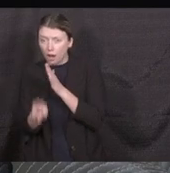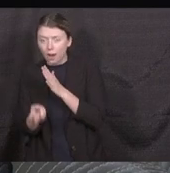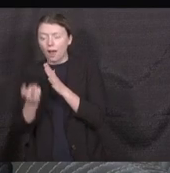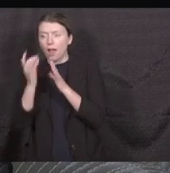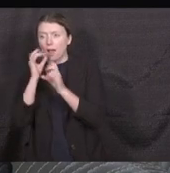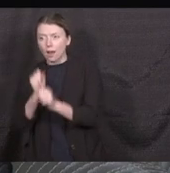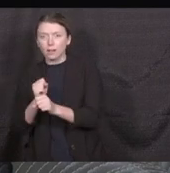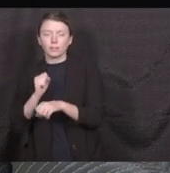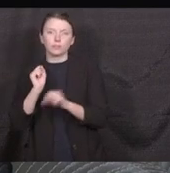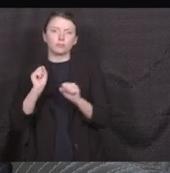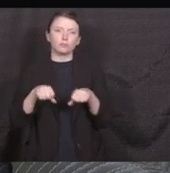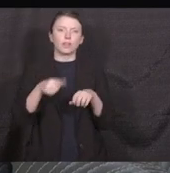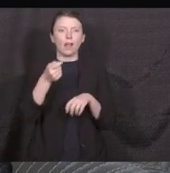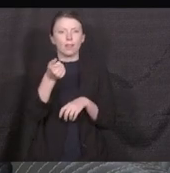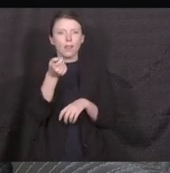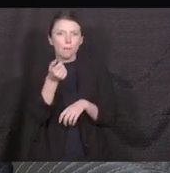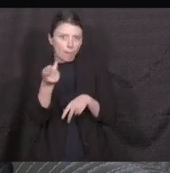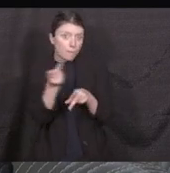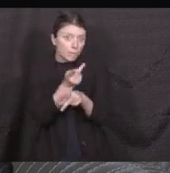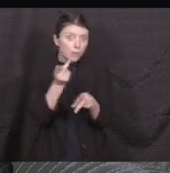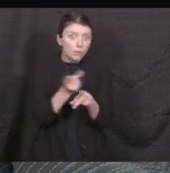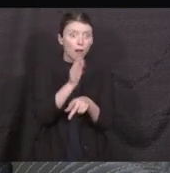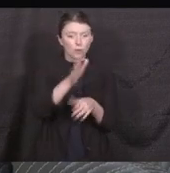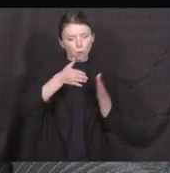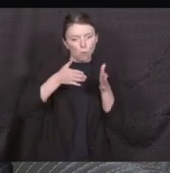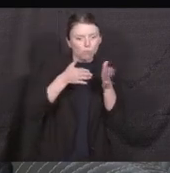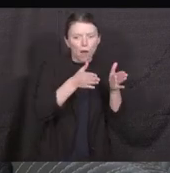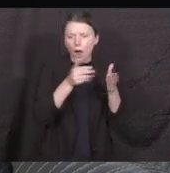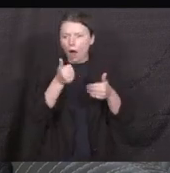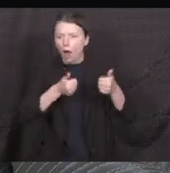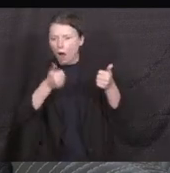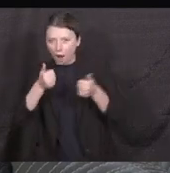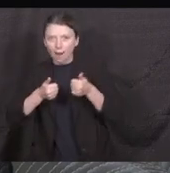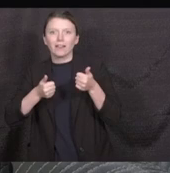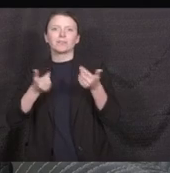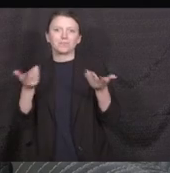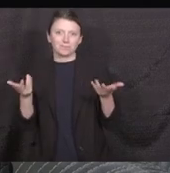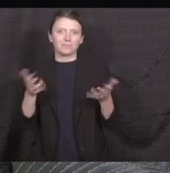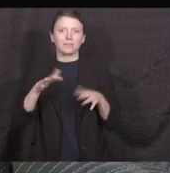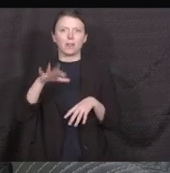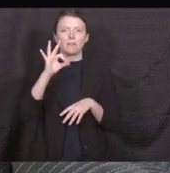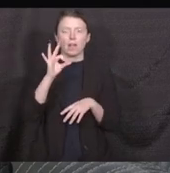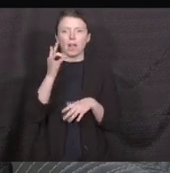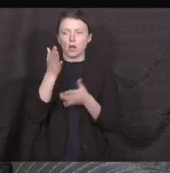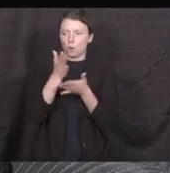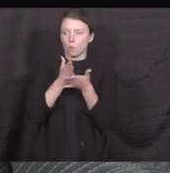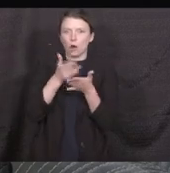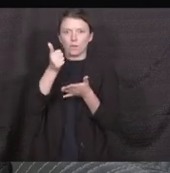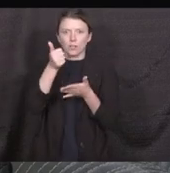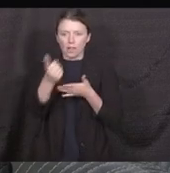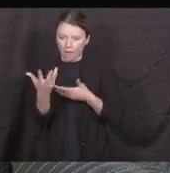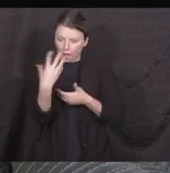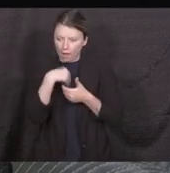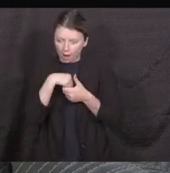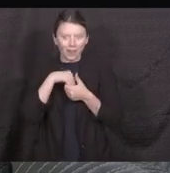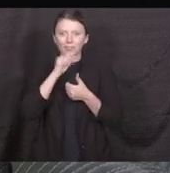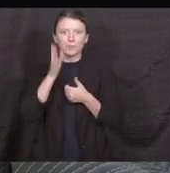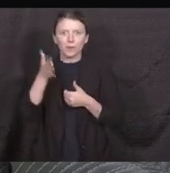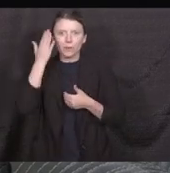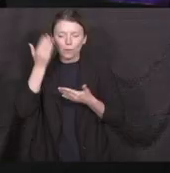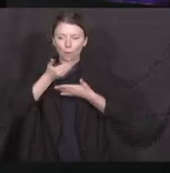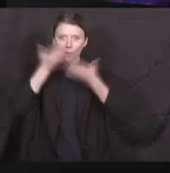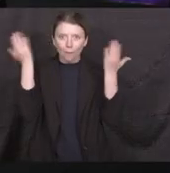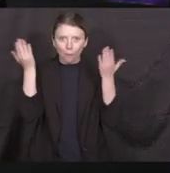can kind of figure out what your path should be, and you might find an aspect of yourself you never expected or